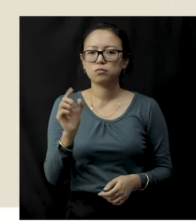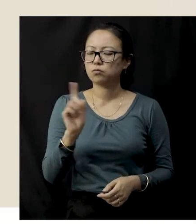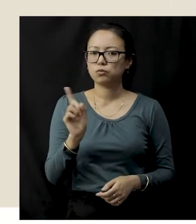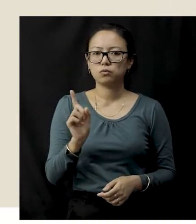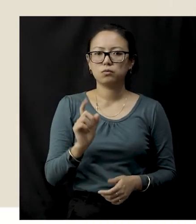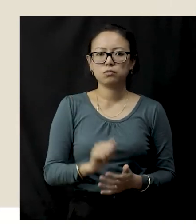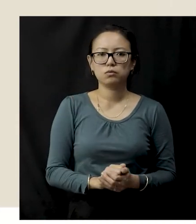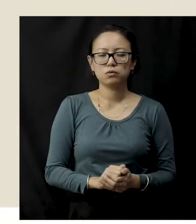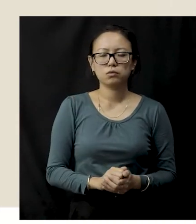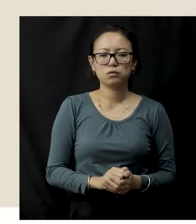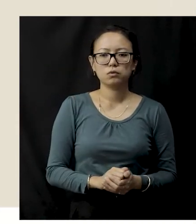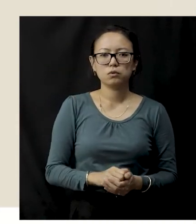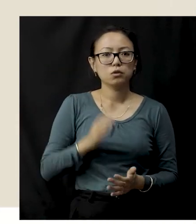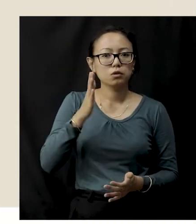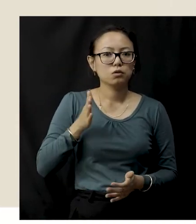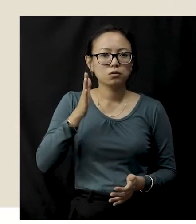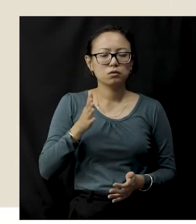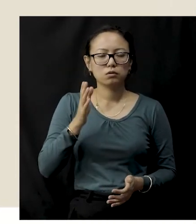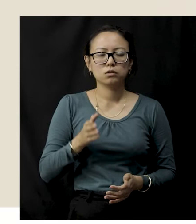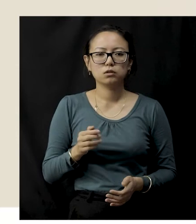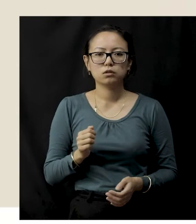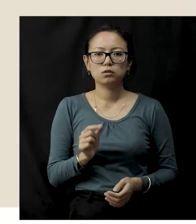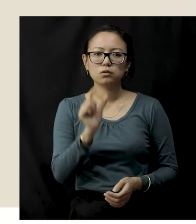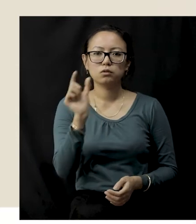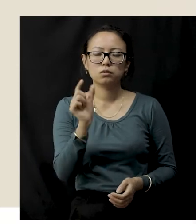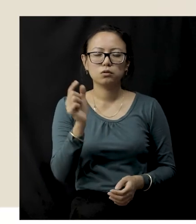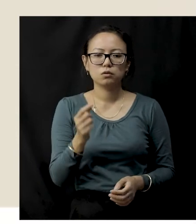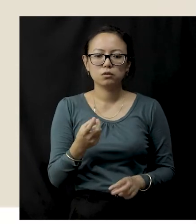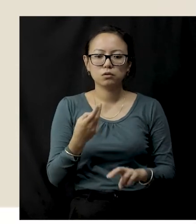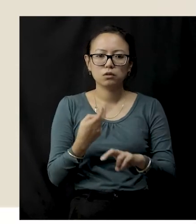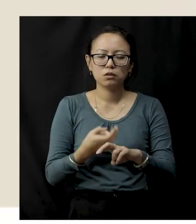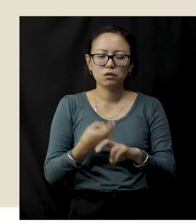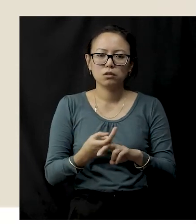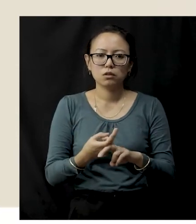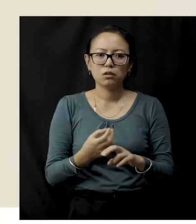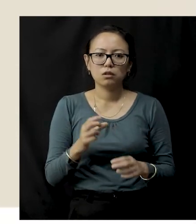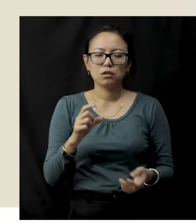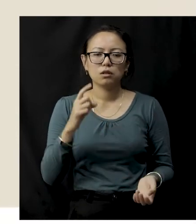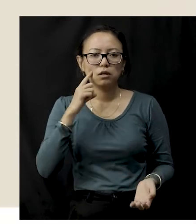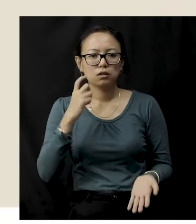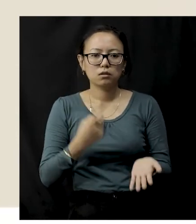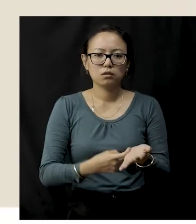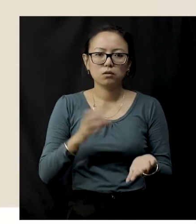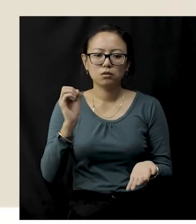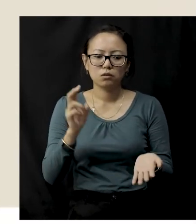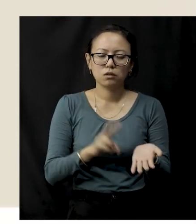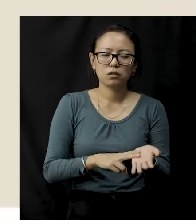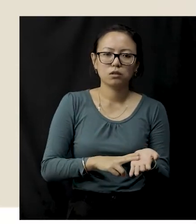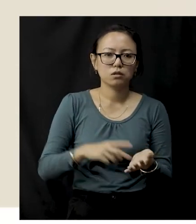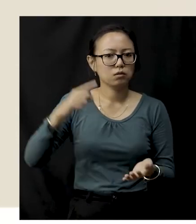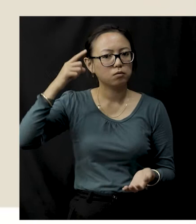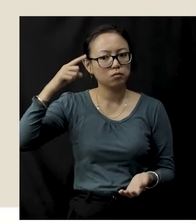but they are just iron wheels and they run on tracks, okay? Now, the wheel of a bicycle is